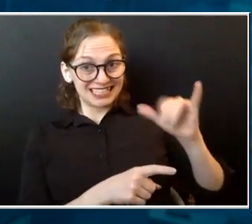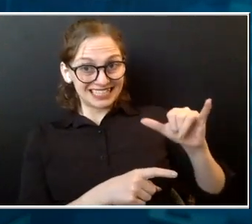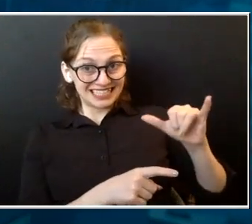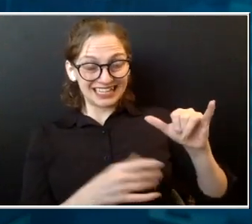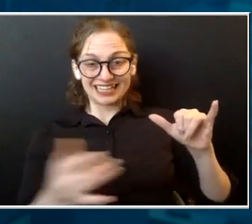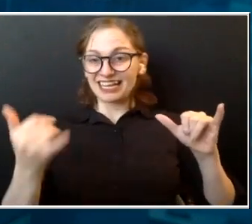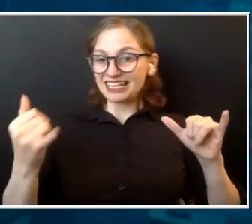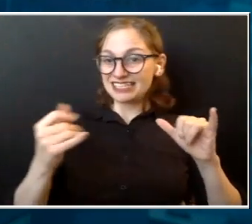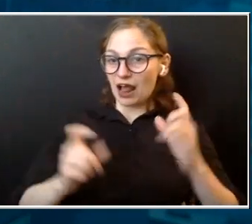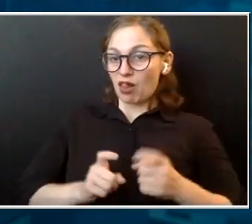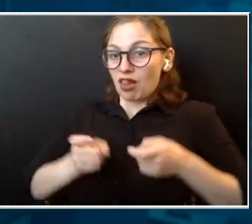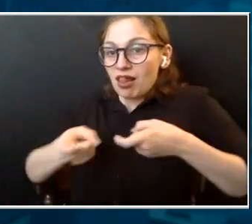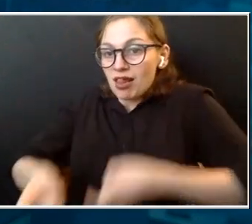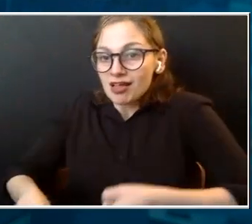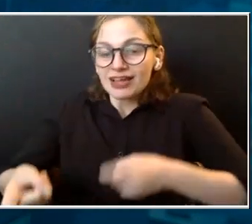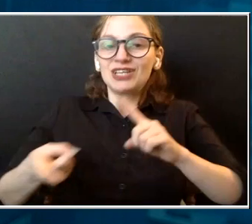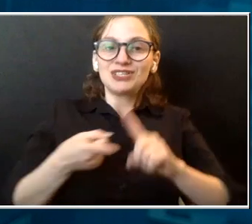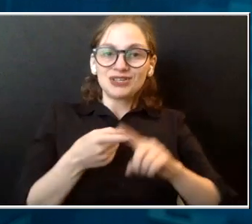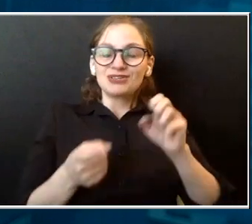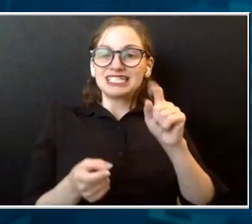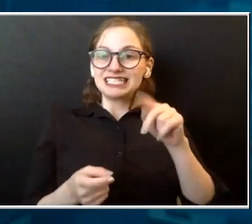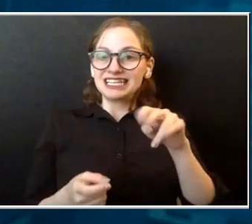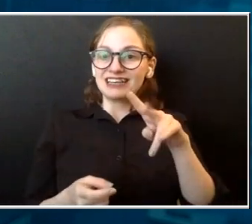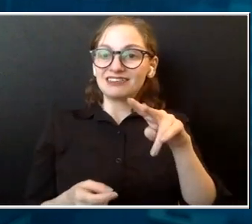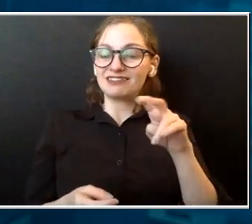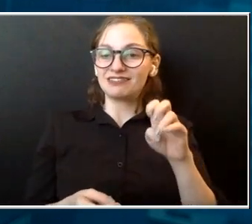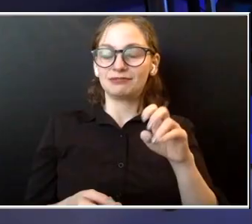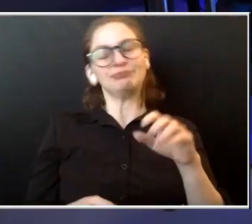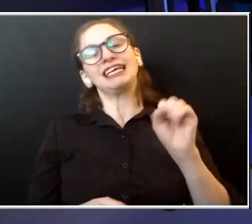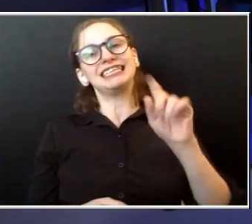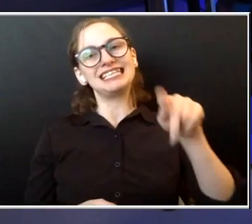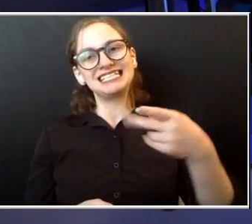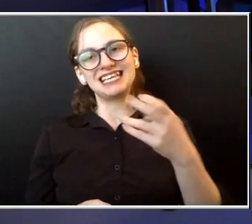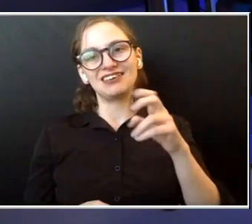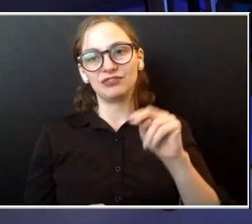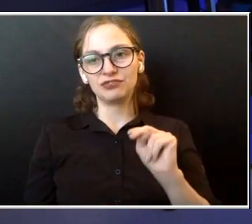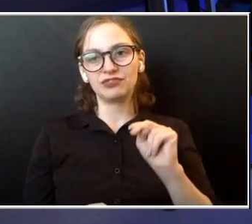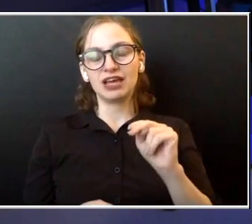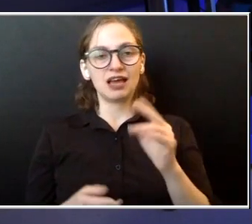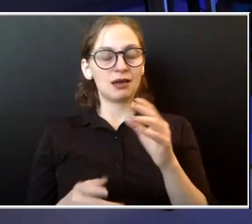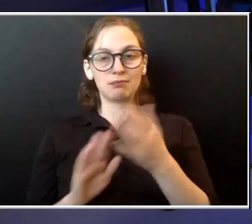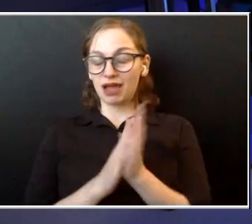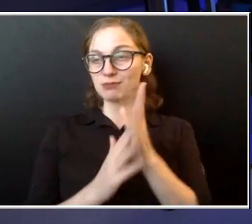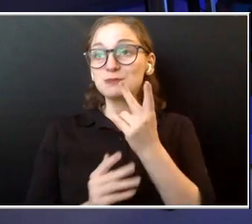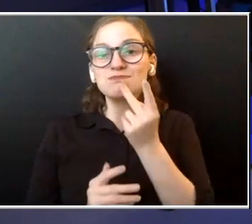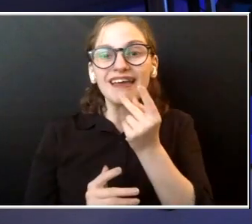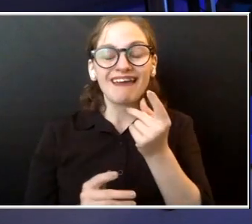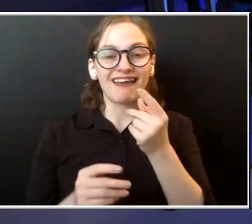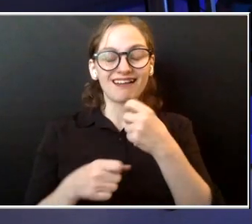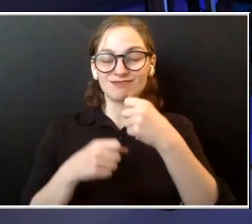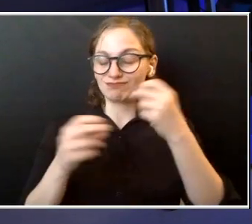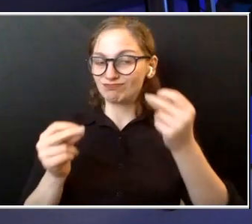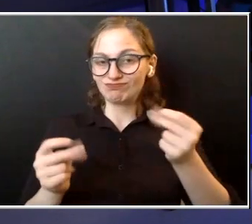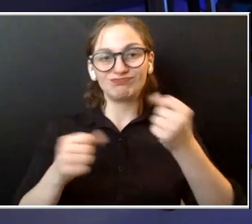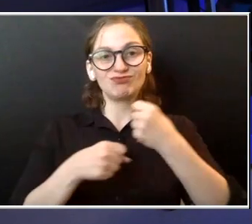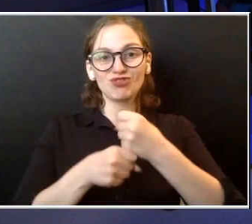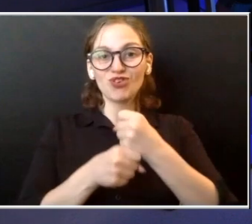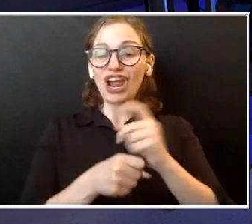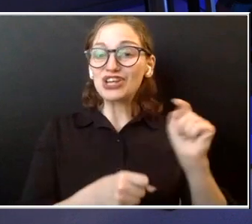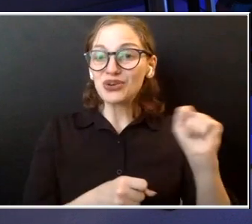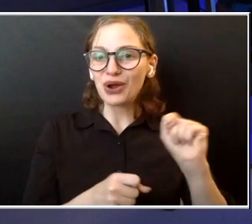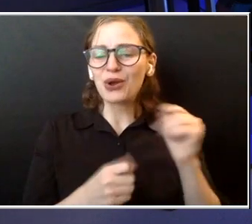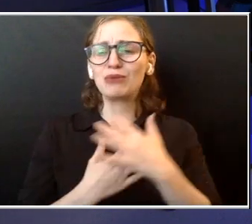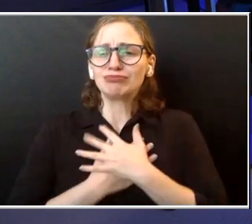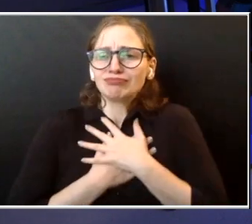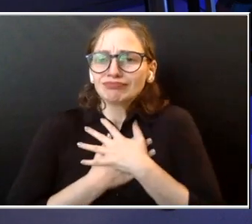you see it make urine right away. It's an incredible miracle. It is a miracle. And Dr. Schmidt, it's got to be just heartwarming for you to see the same thing when you put it